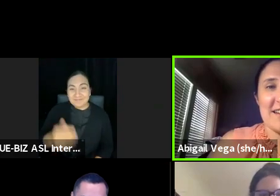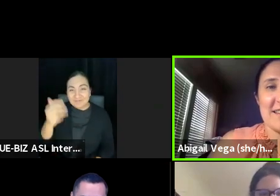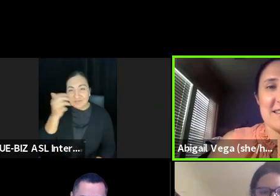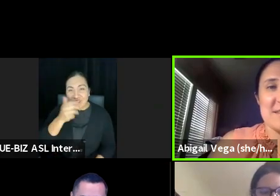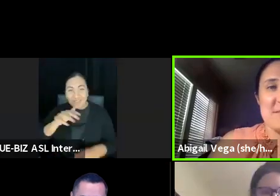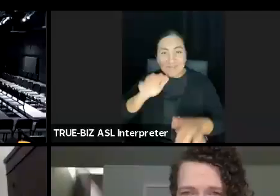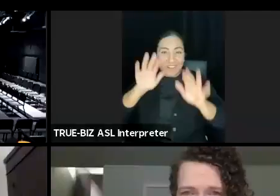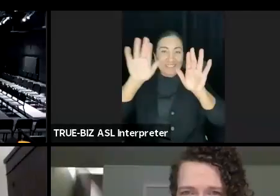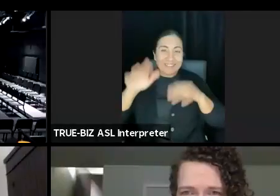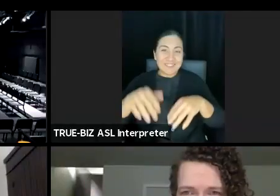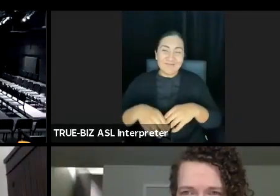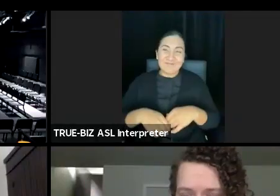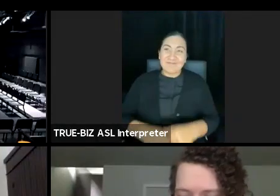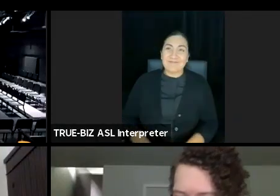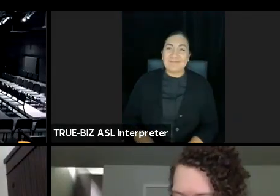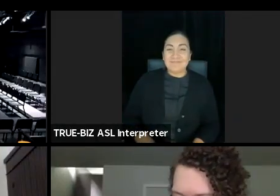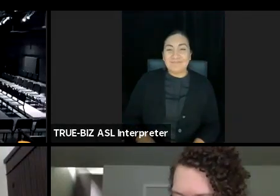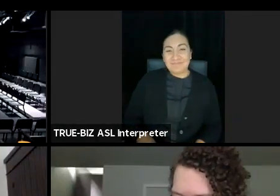Awesome. Awesome.